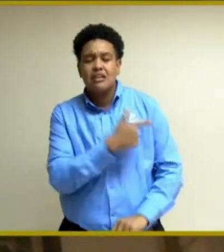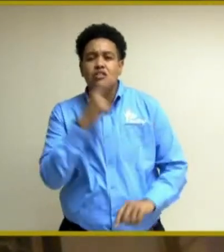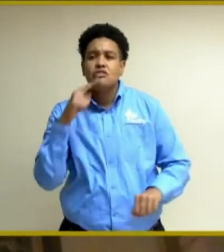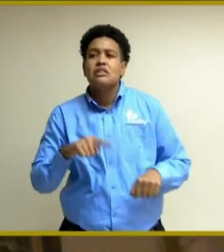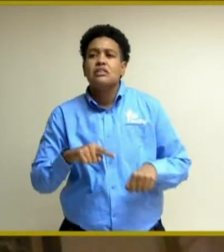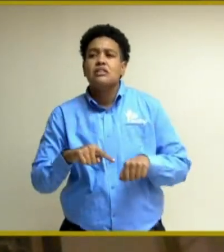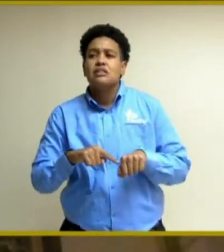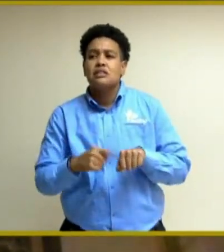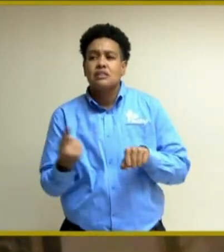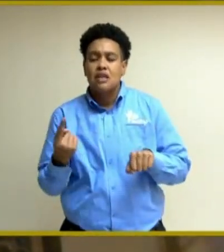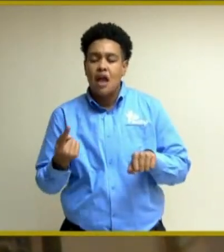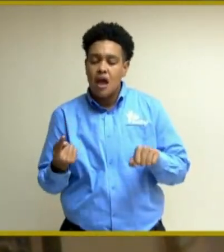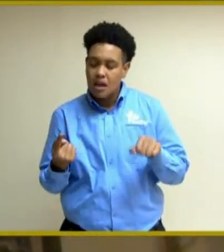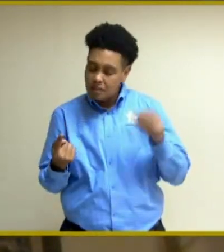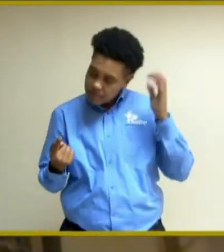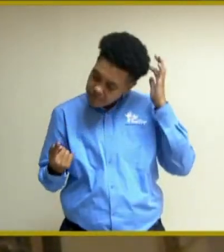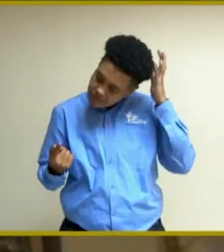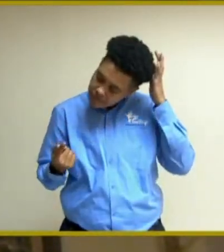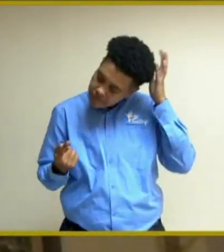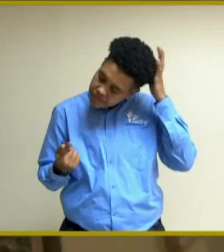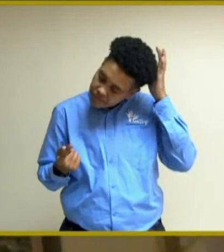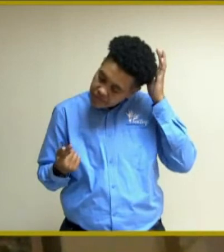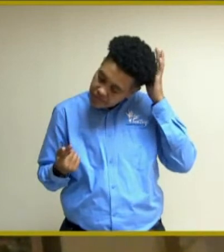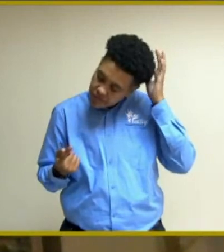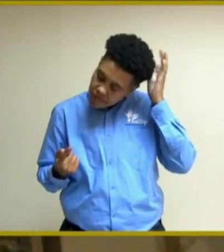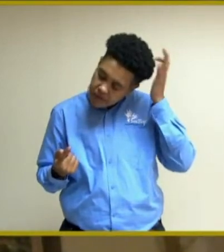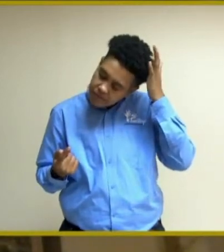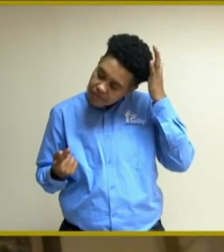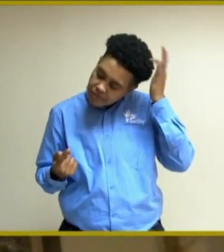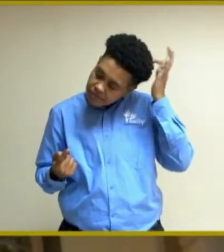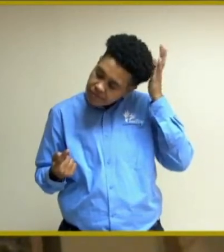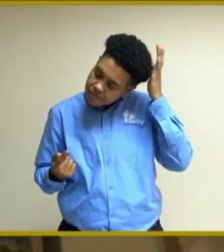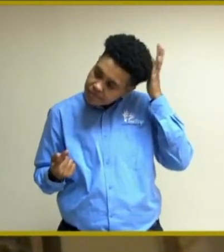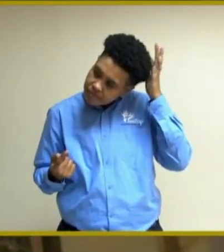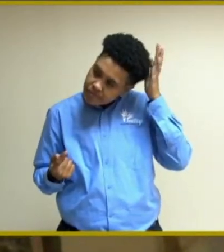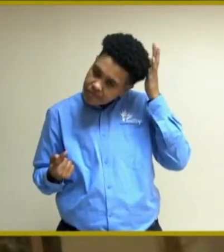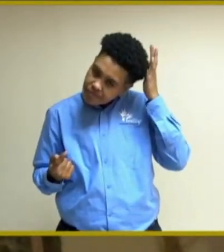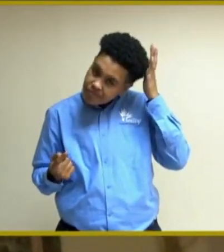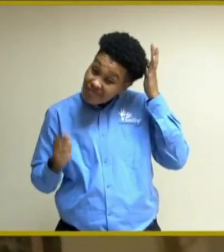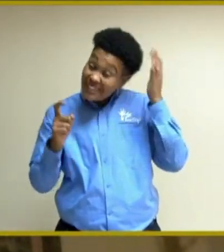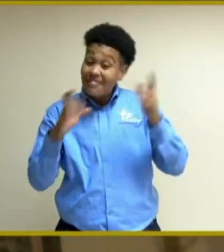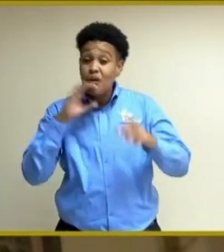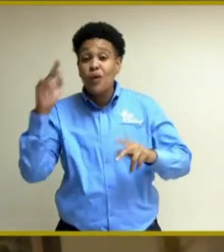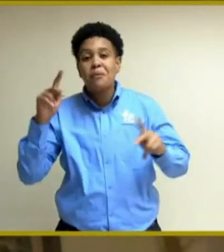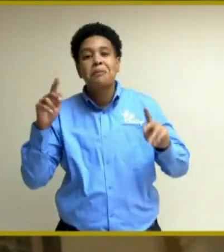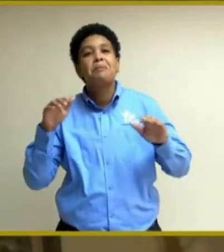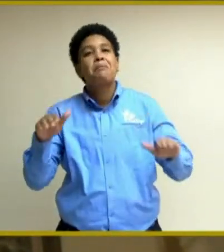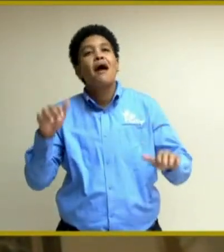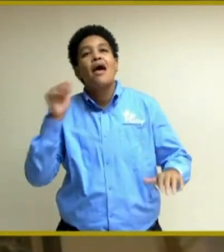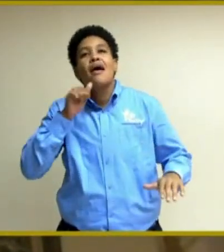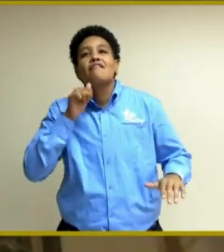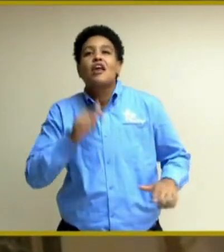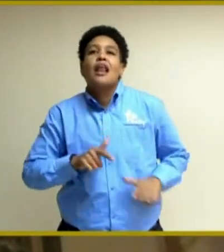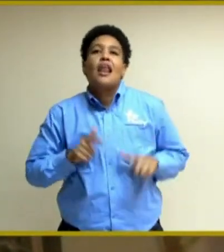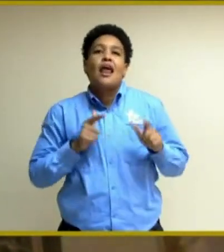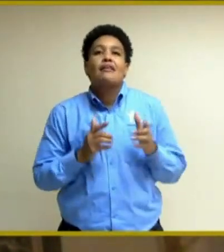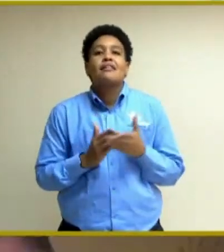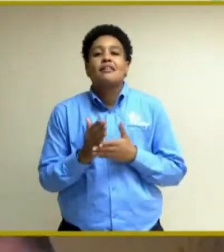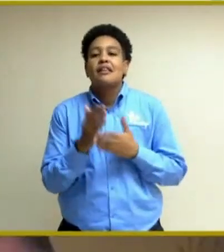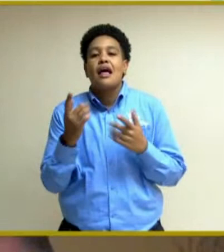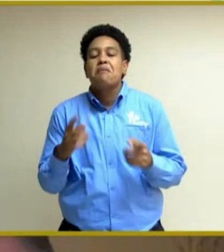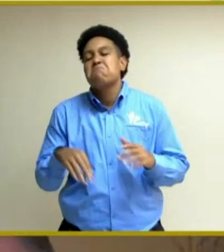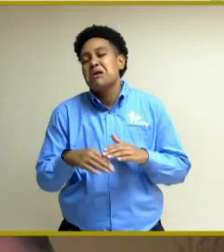start of giving our older people back their everyday life. That's basically what it is. What